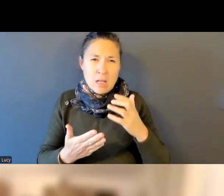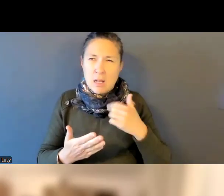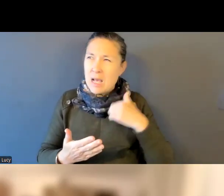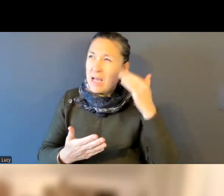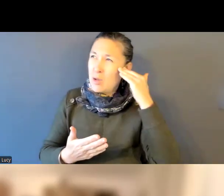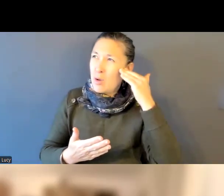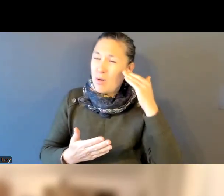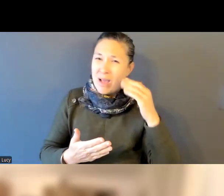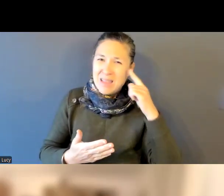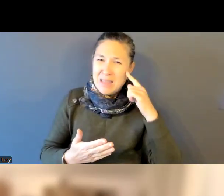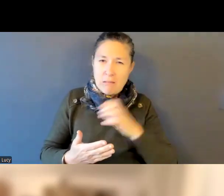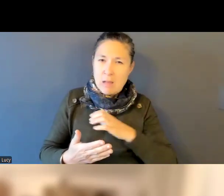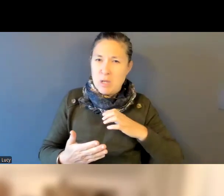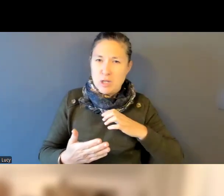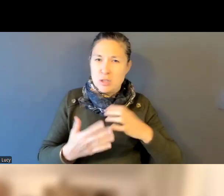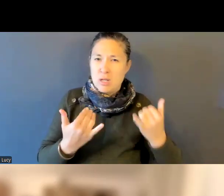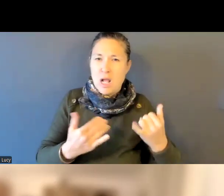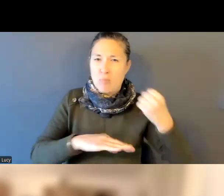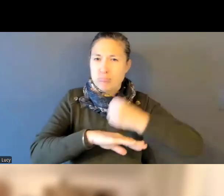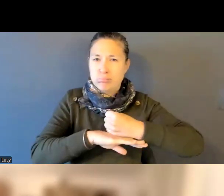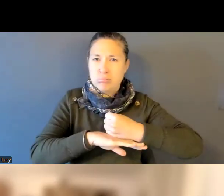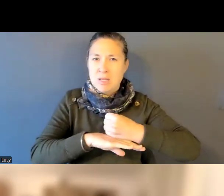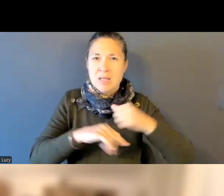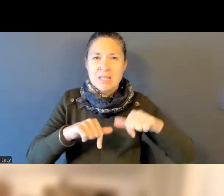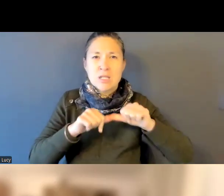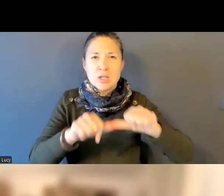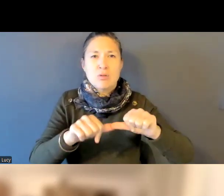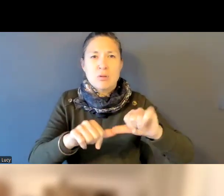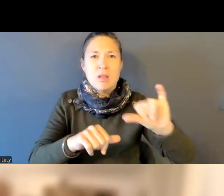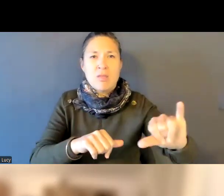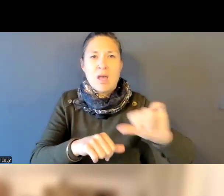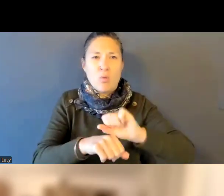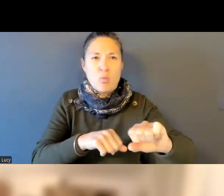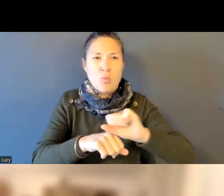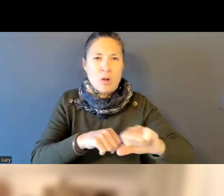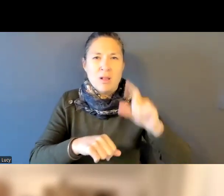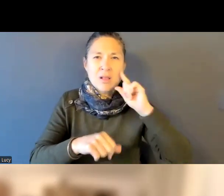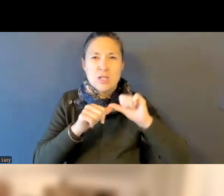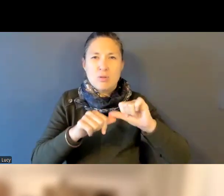It wrapped up, but this is very much a continuation of that process, I would say.